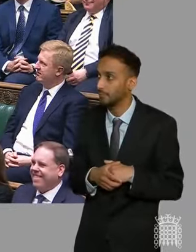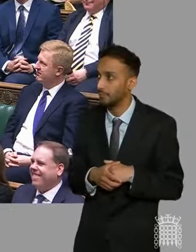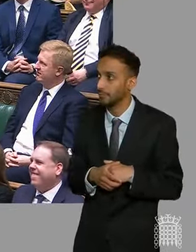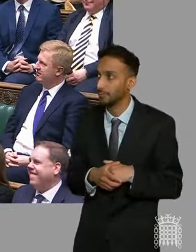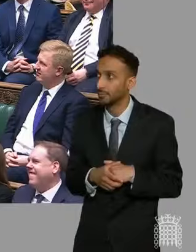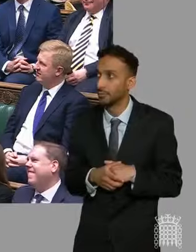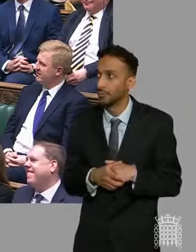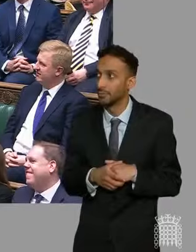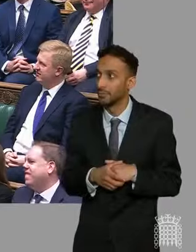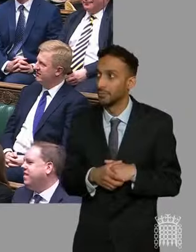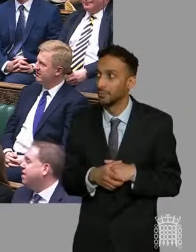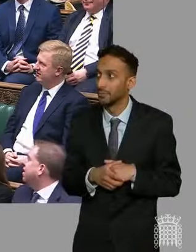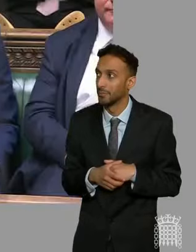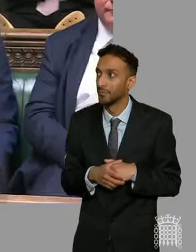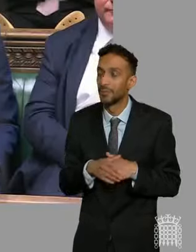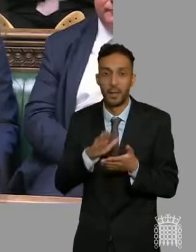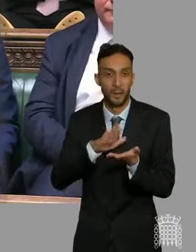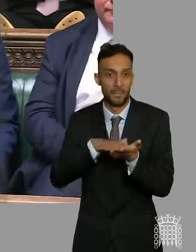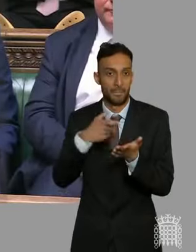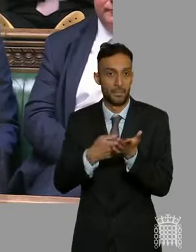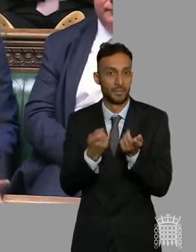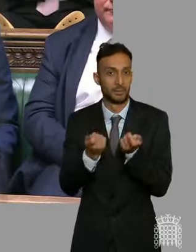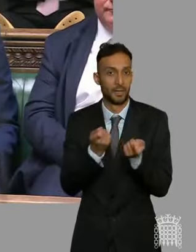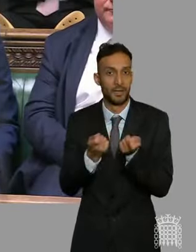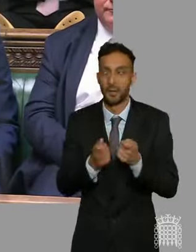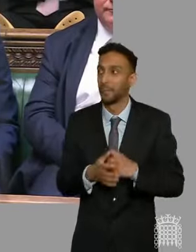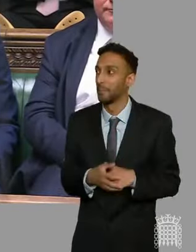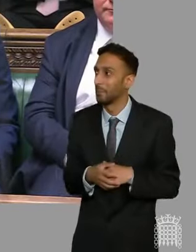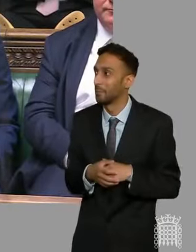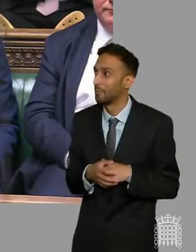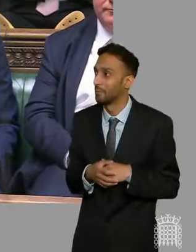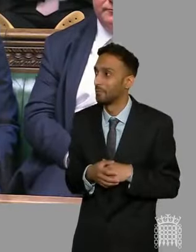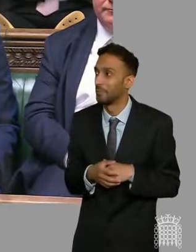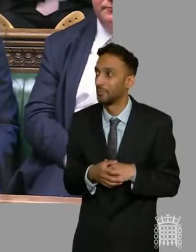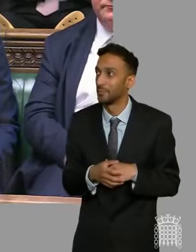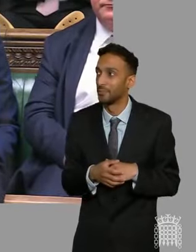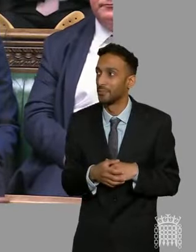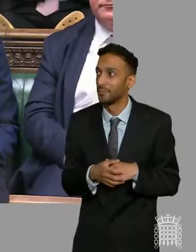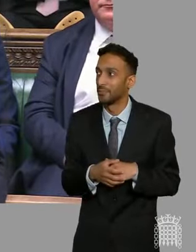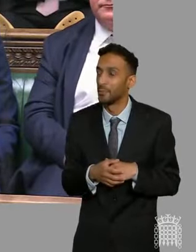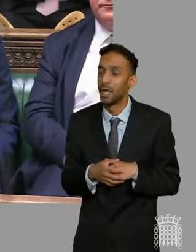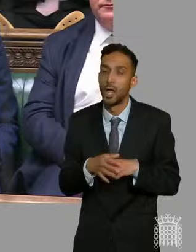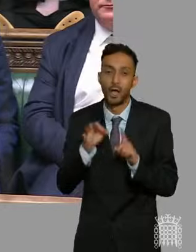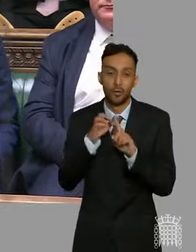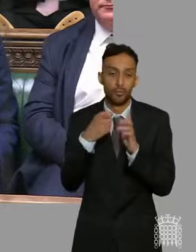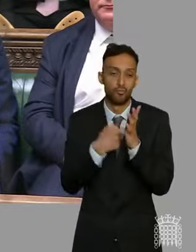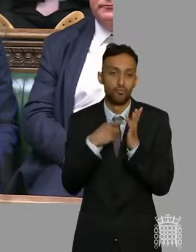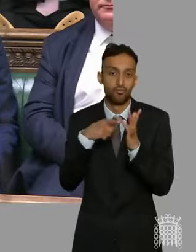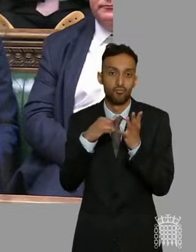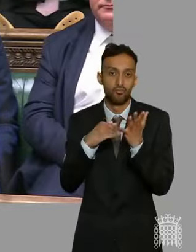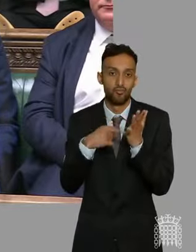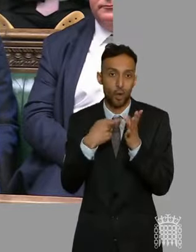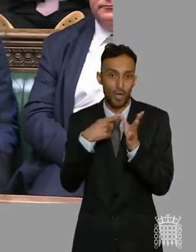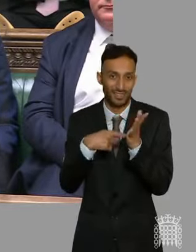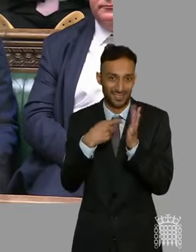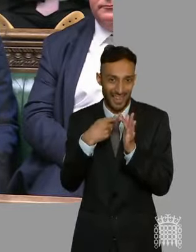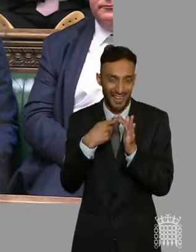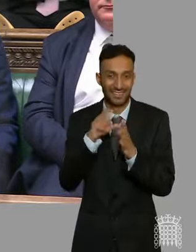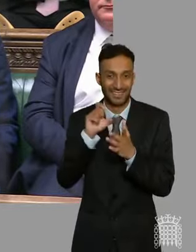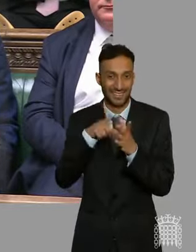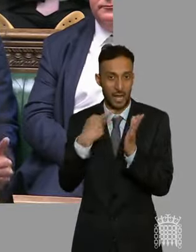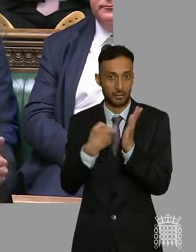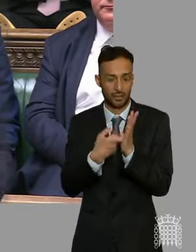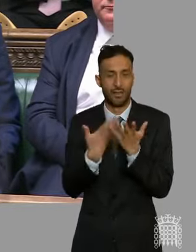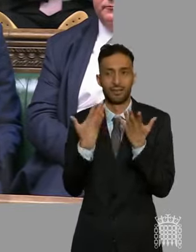Speaker, prostate cancer is now our country's most common cancer, and yet there is no national screening programme. We